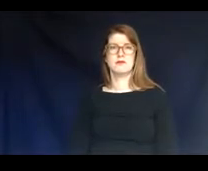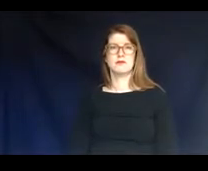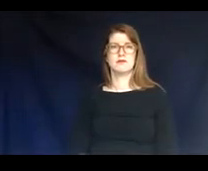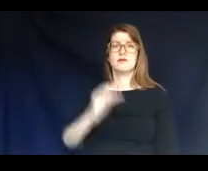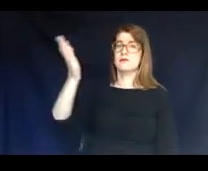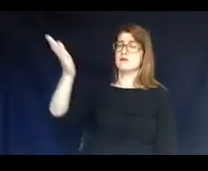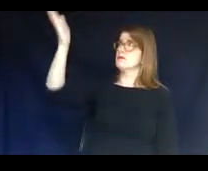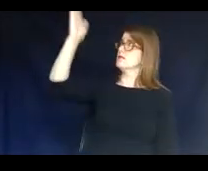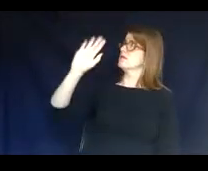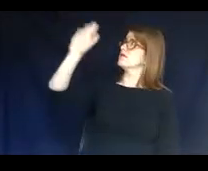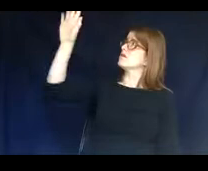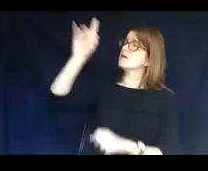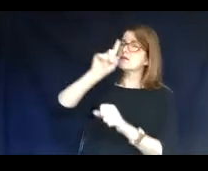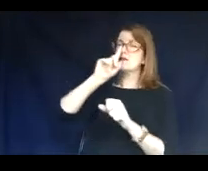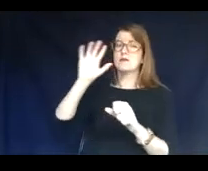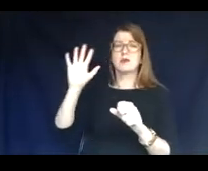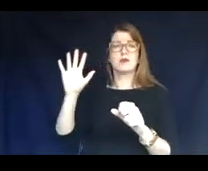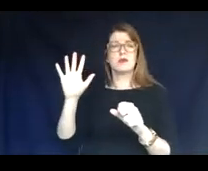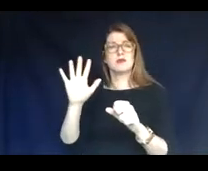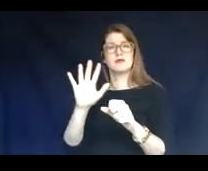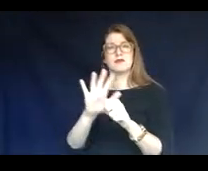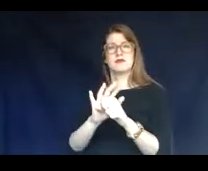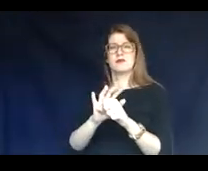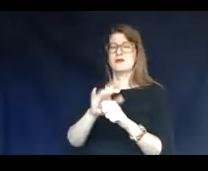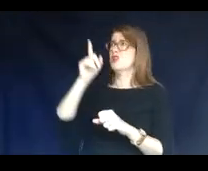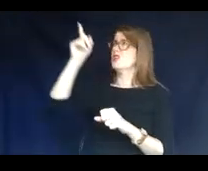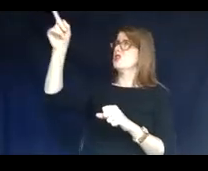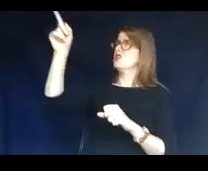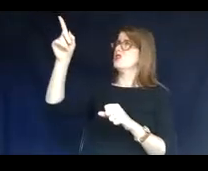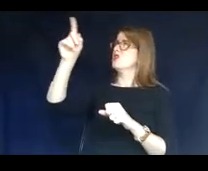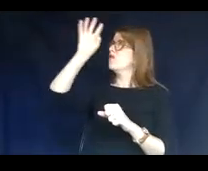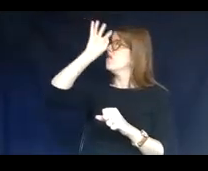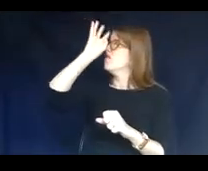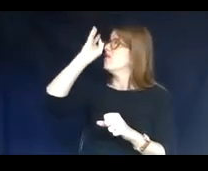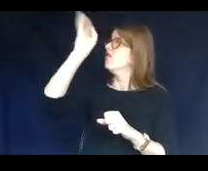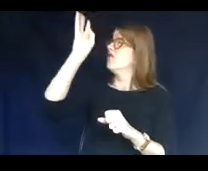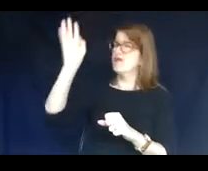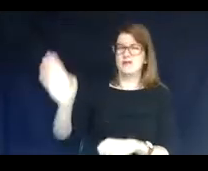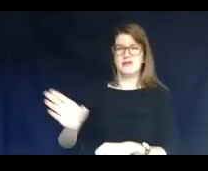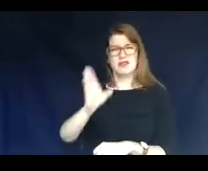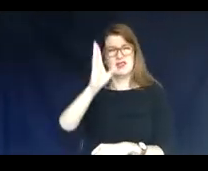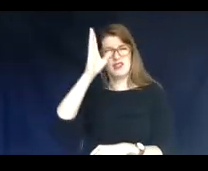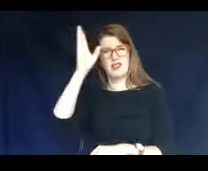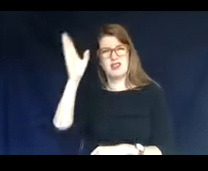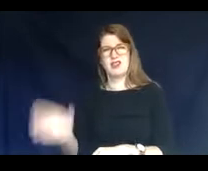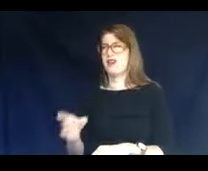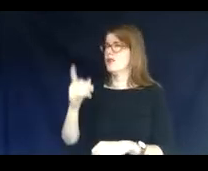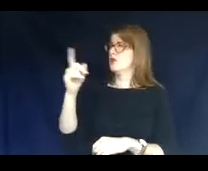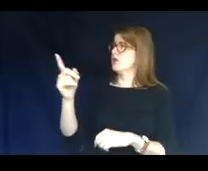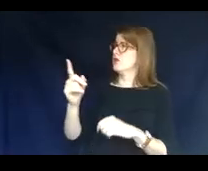loud. God of the promise, don't speak in vain, no syllable empty